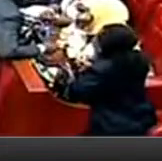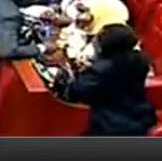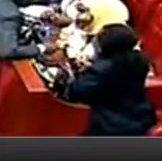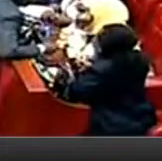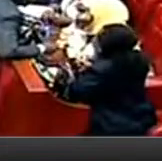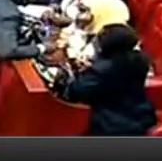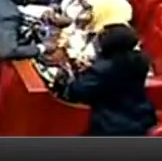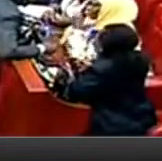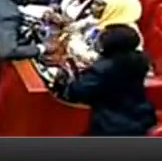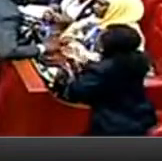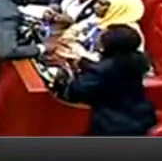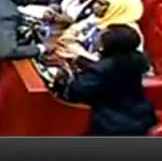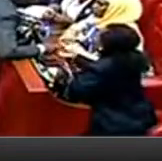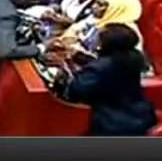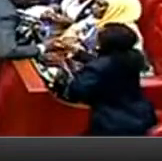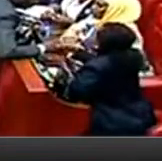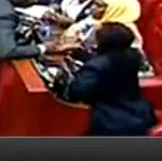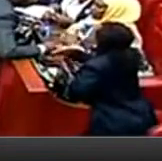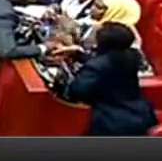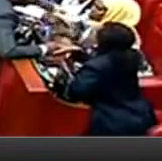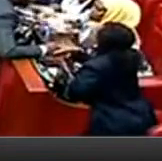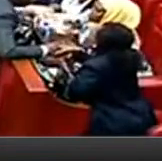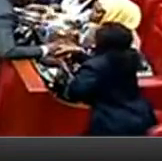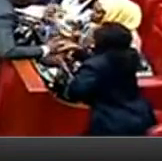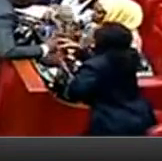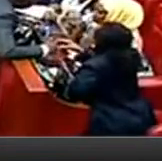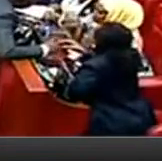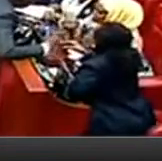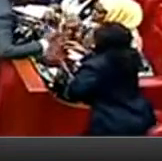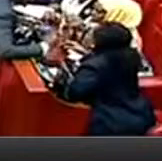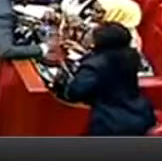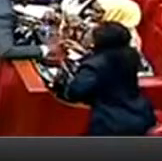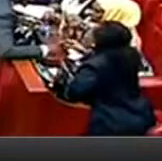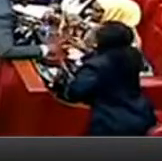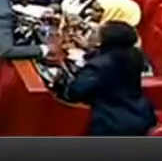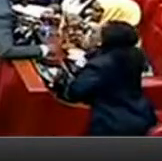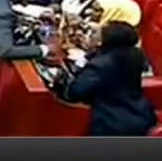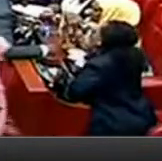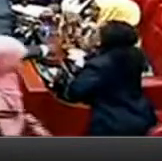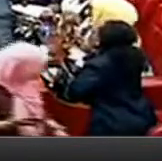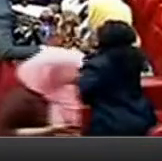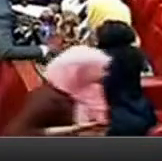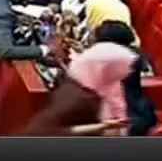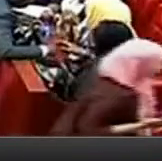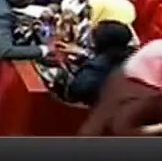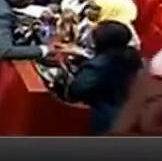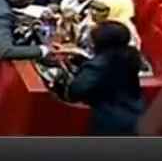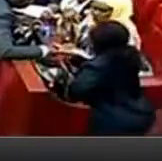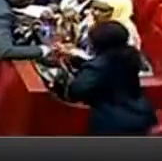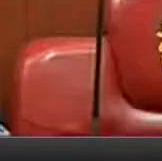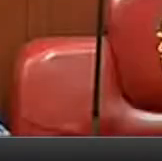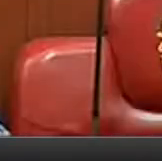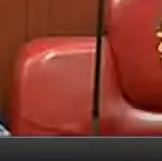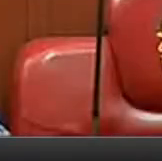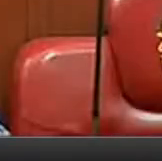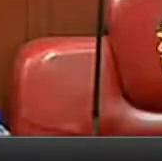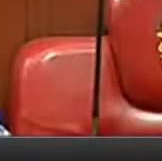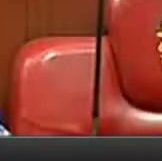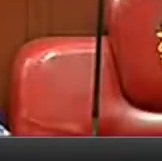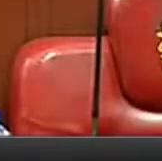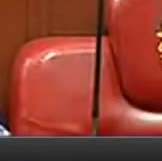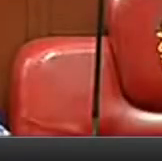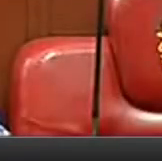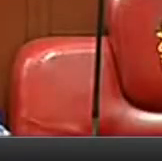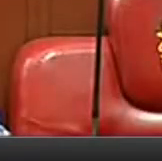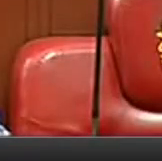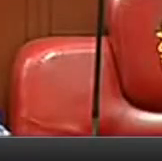over sittings and debates in the House of Senate and enforcing rules of procedure and parliamentary